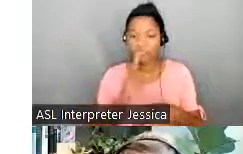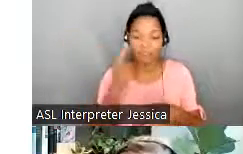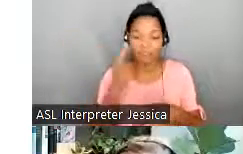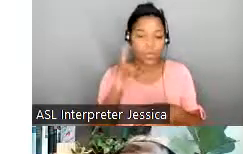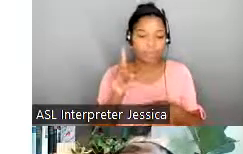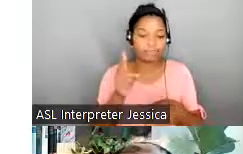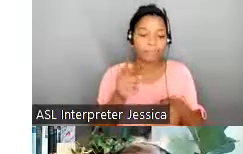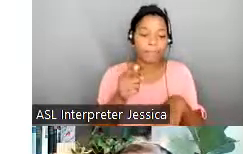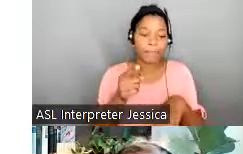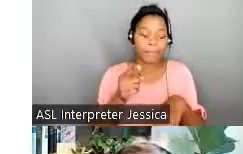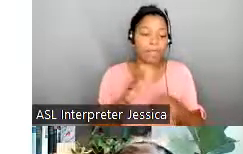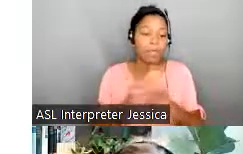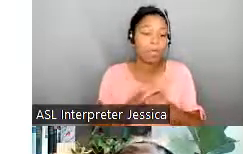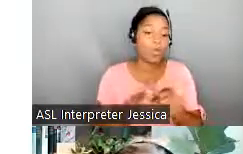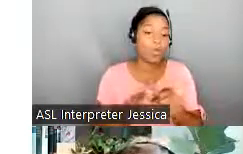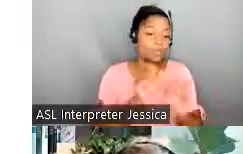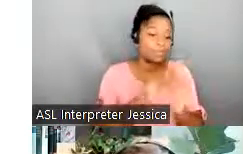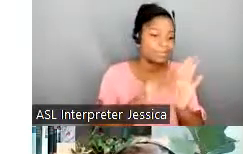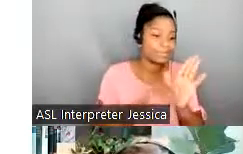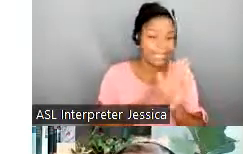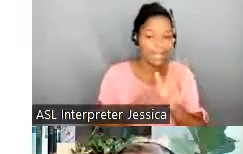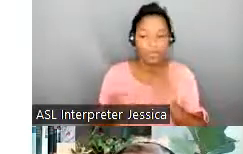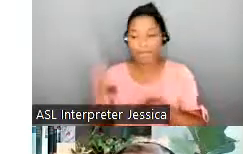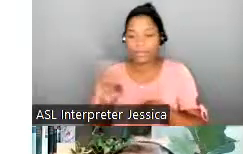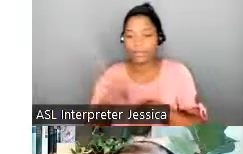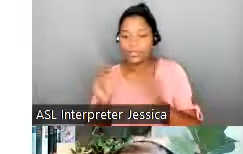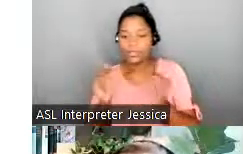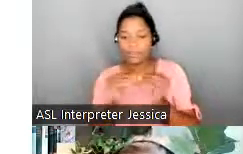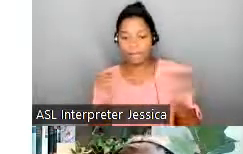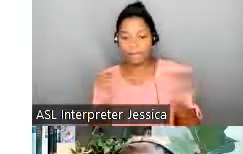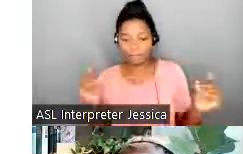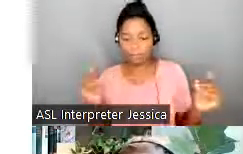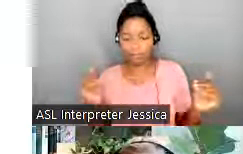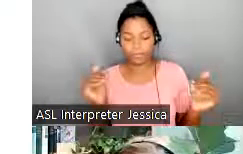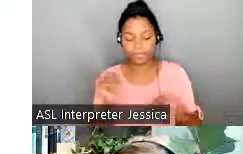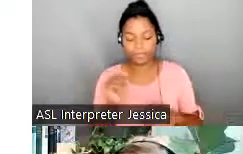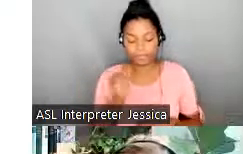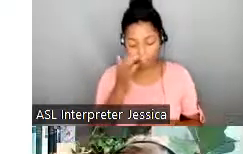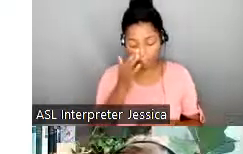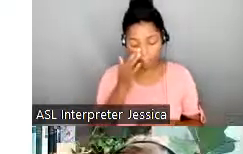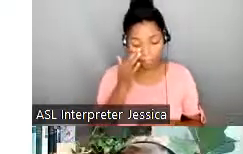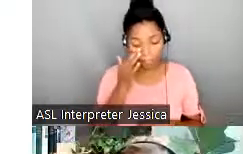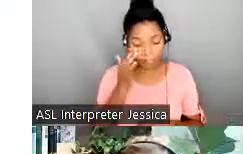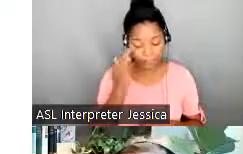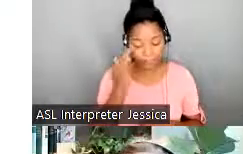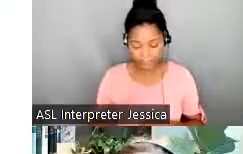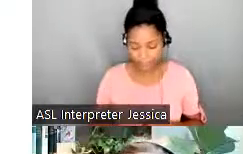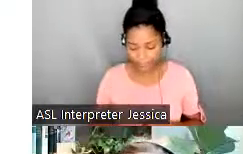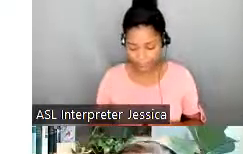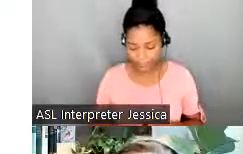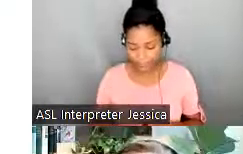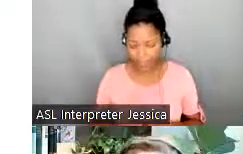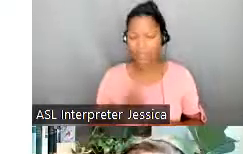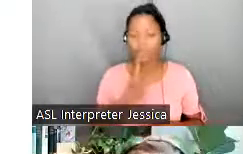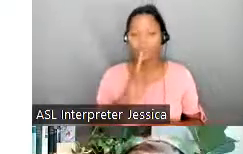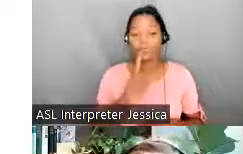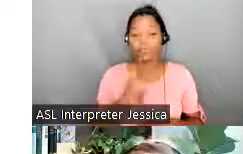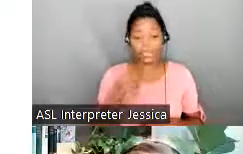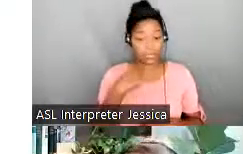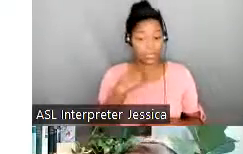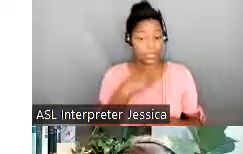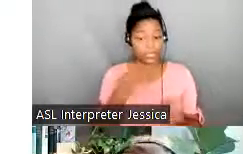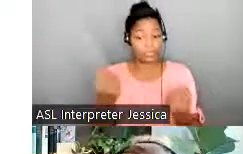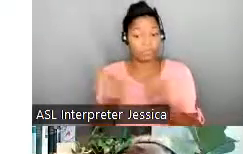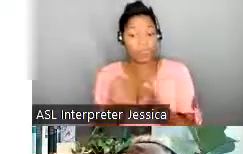levels. So to ensure that all of you are aware how Engaged and Commit to Connect can support your